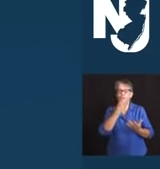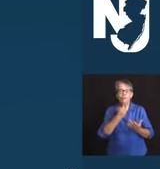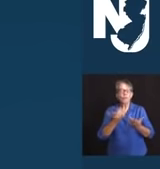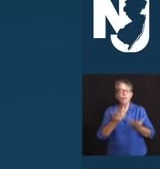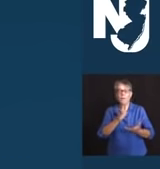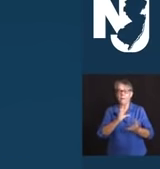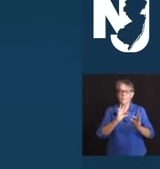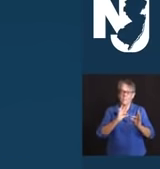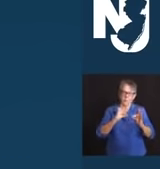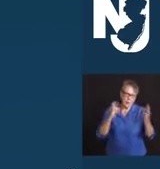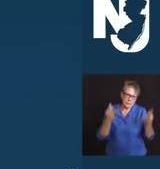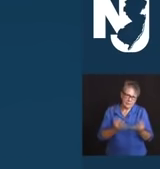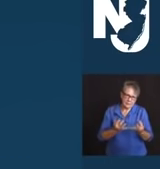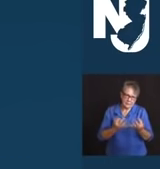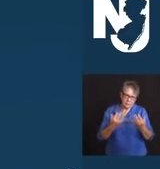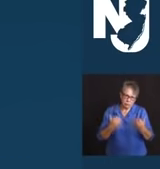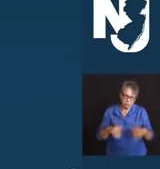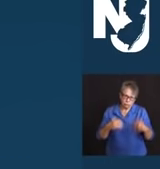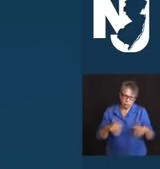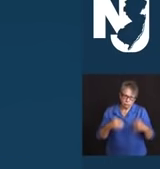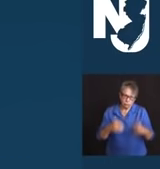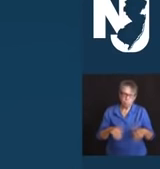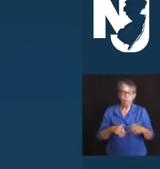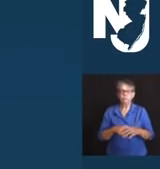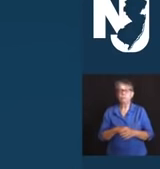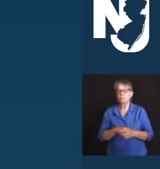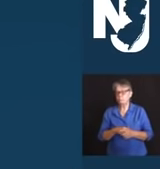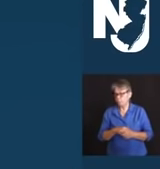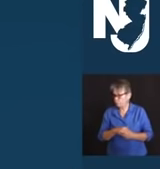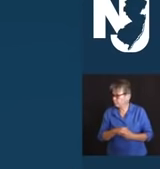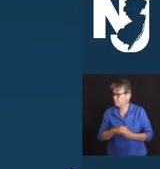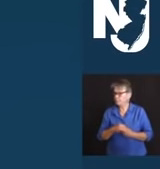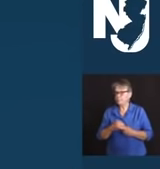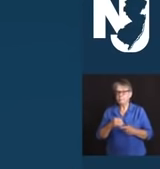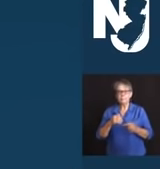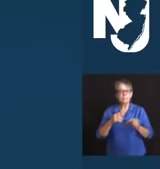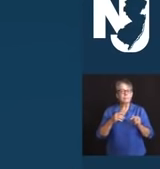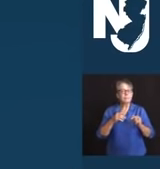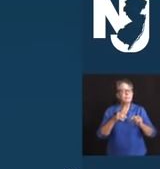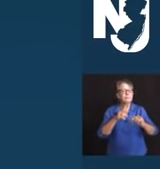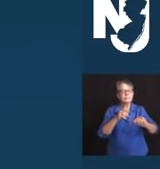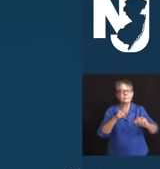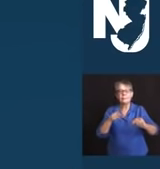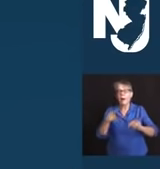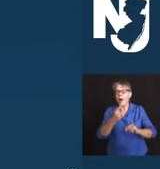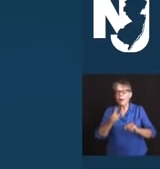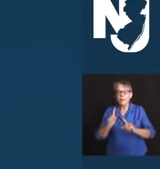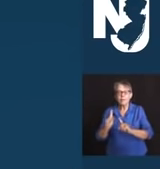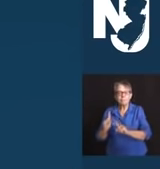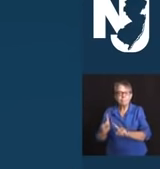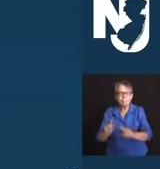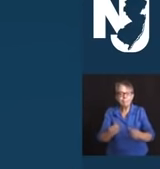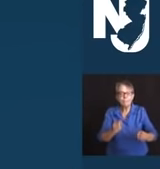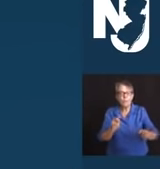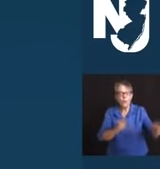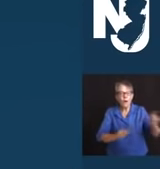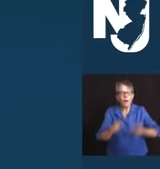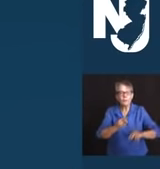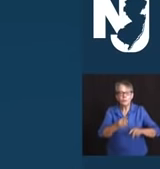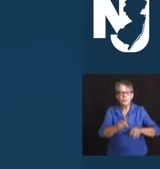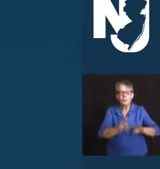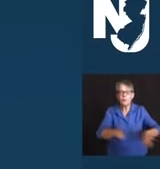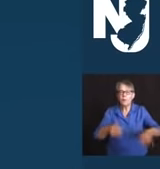and Cameron, never missing any of their sporting events, and another son, Kendall, who he